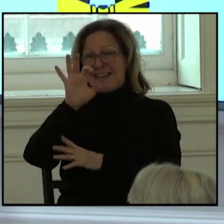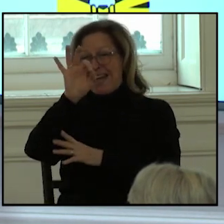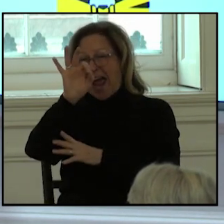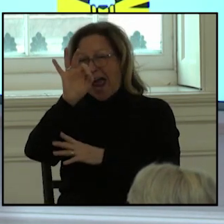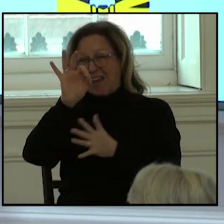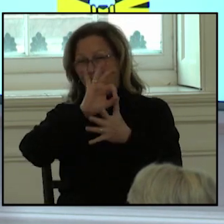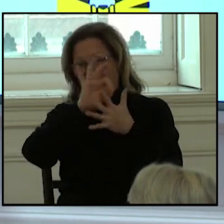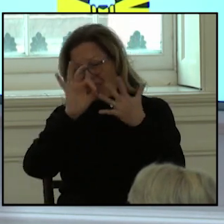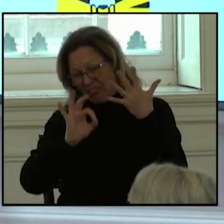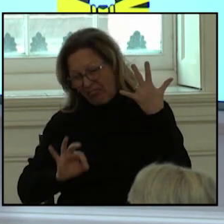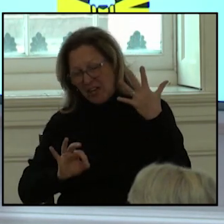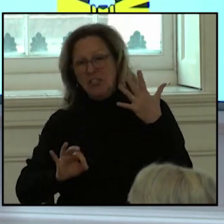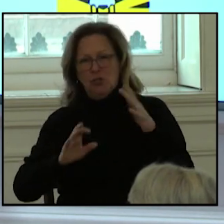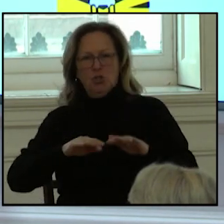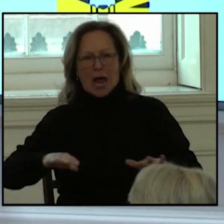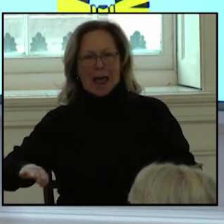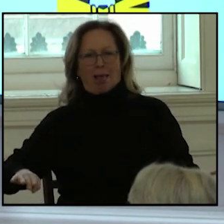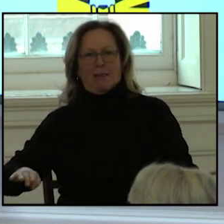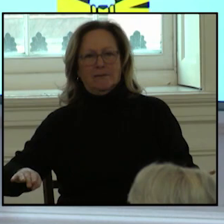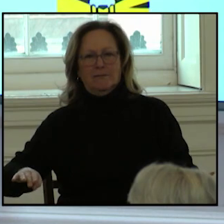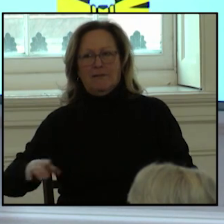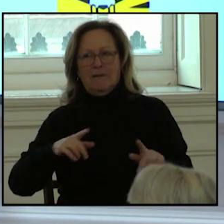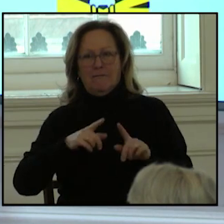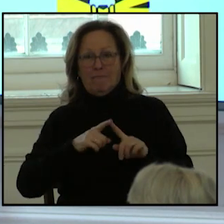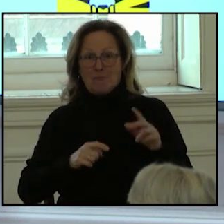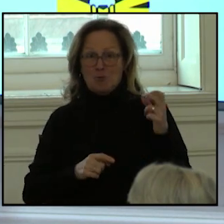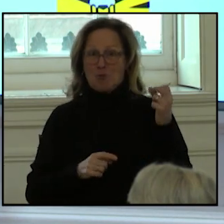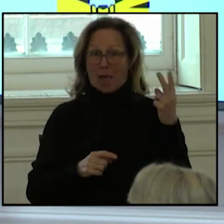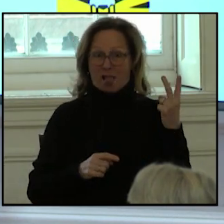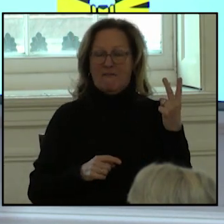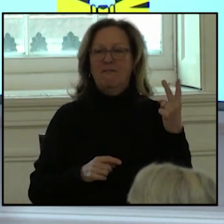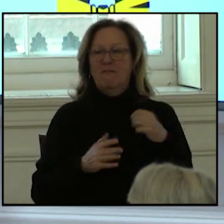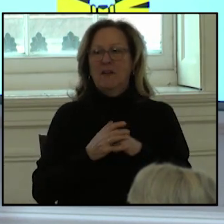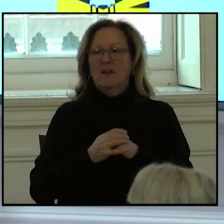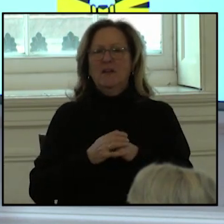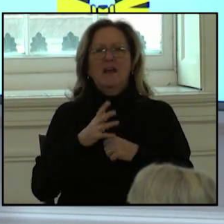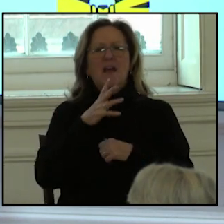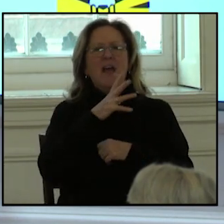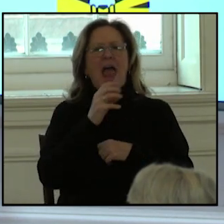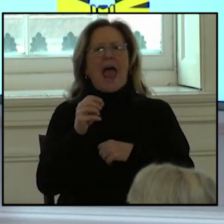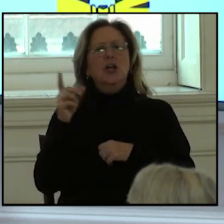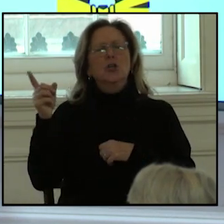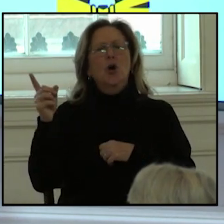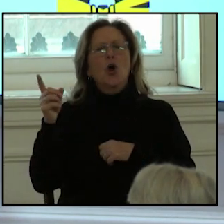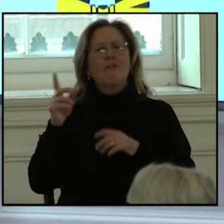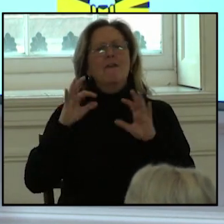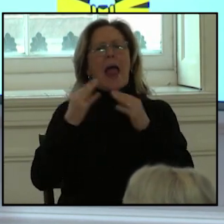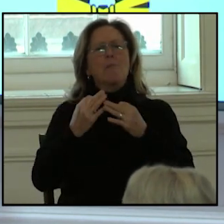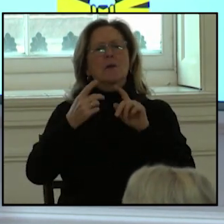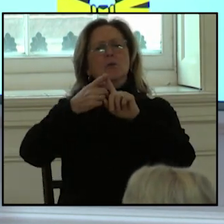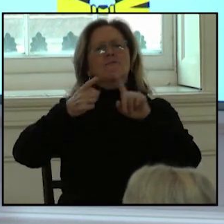children born to immigrants from Nevis in the West Indies.